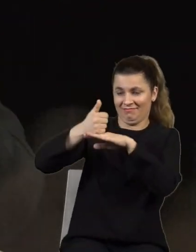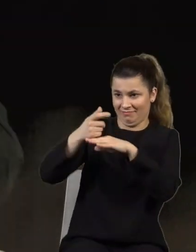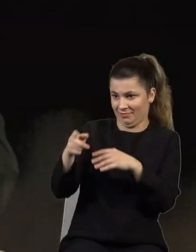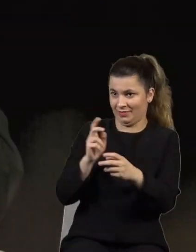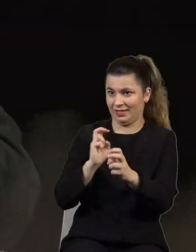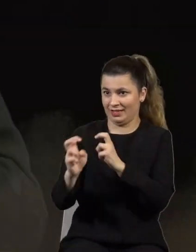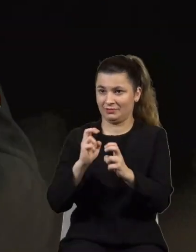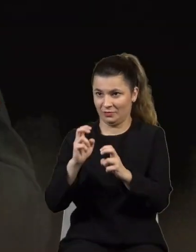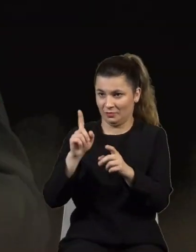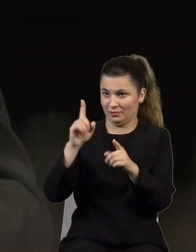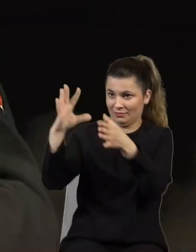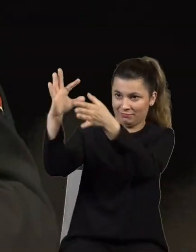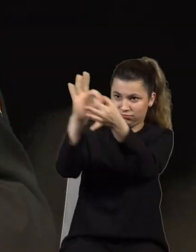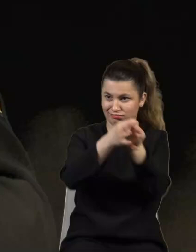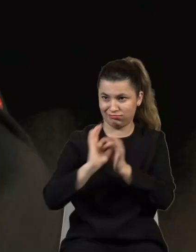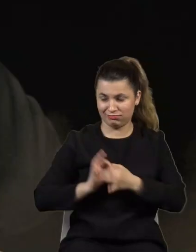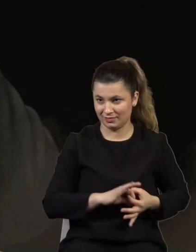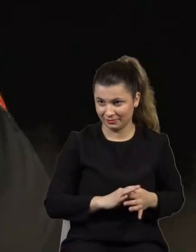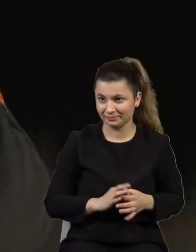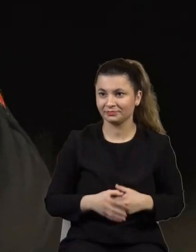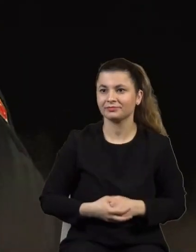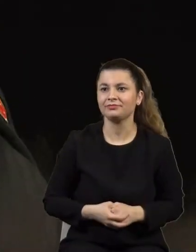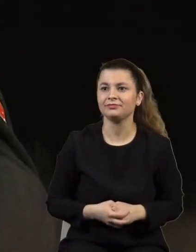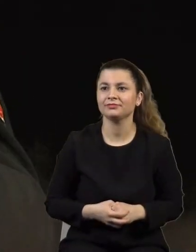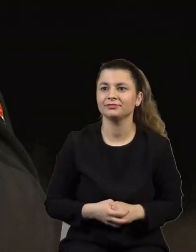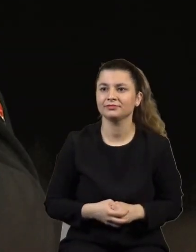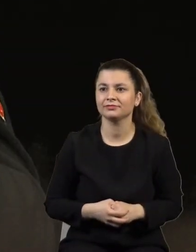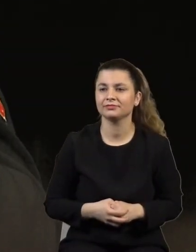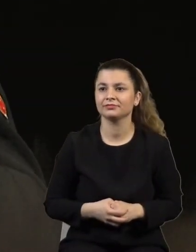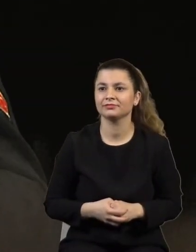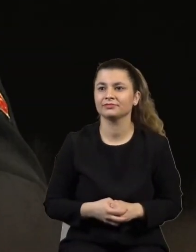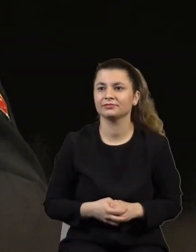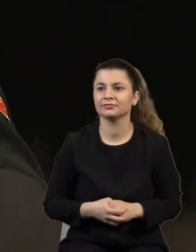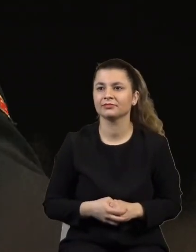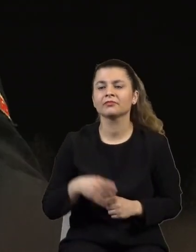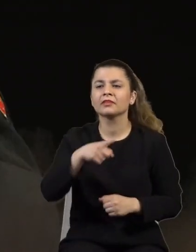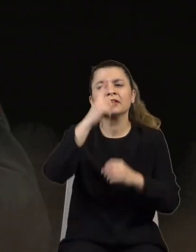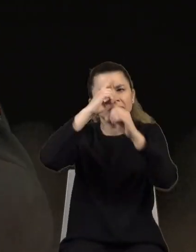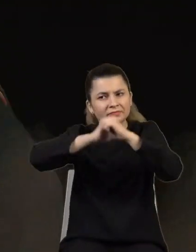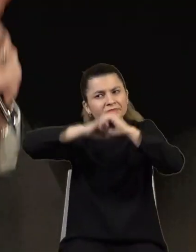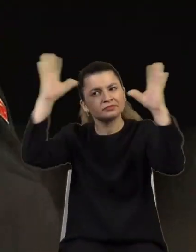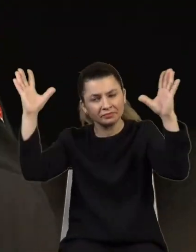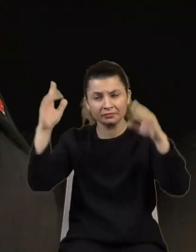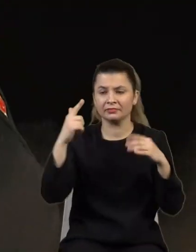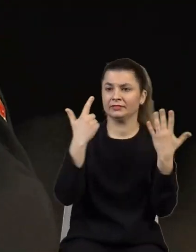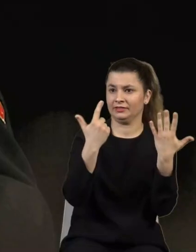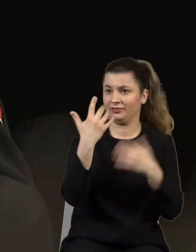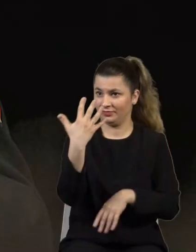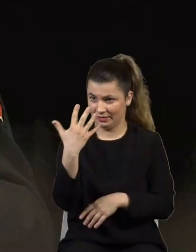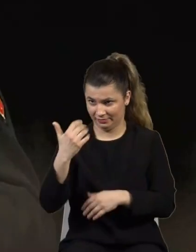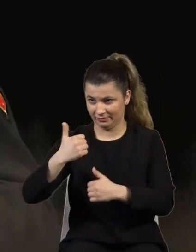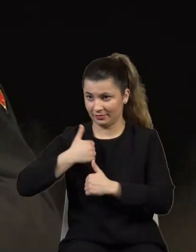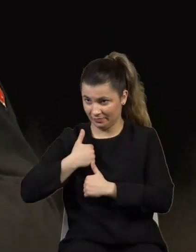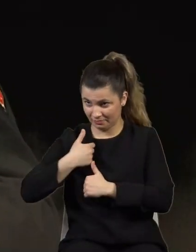one point to another, and please don't forget, Europe thinks 360 degrees, so not only west-east, but we think